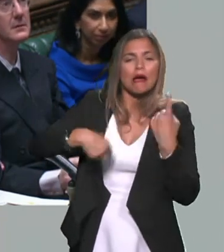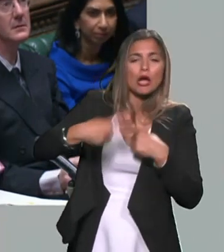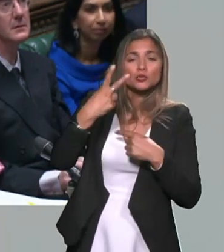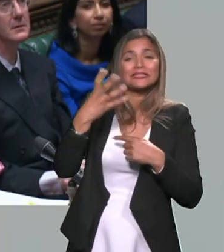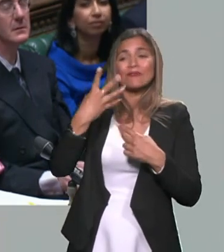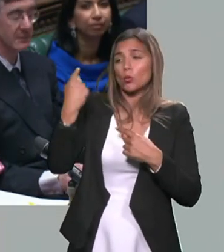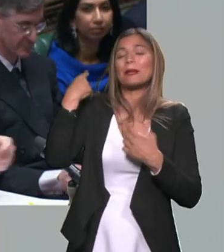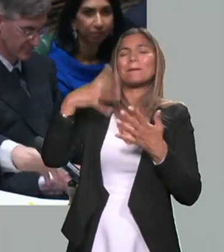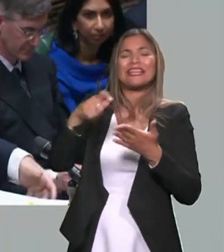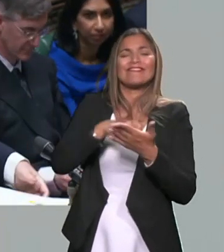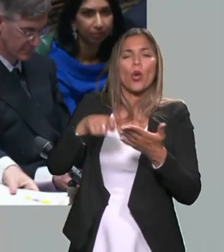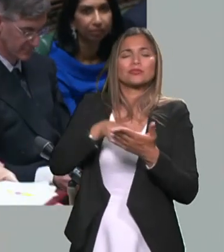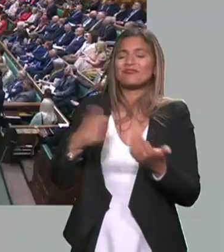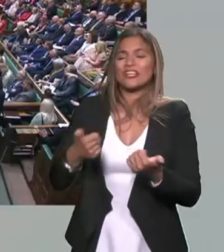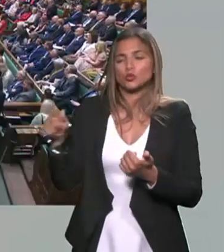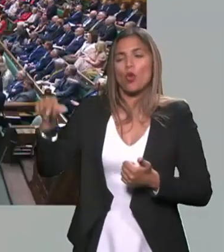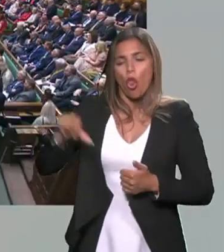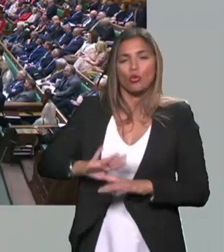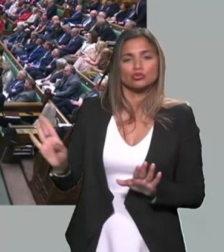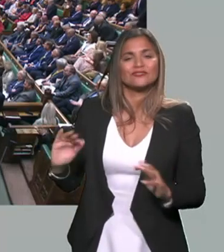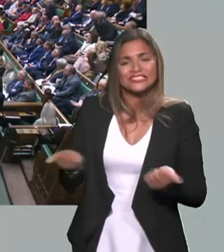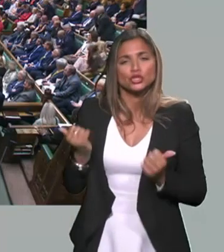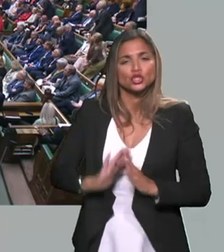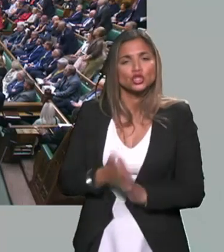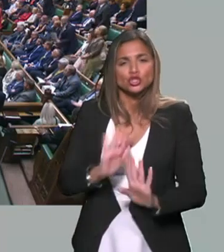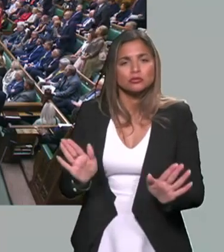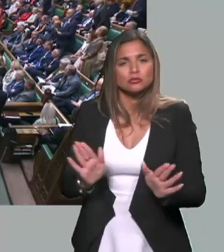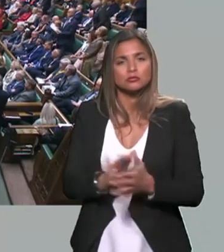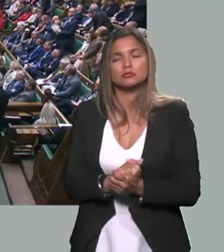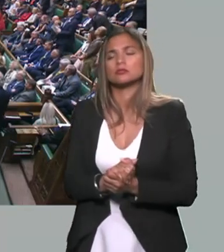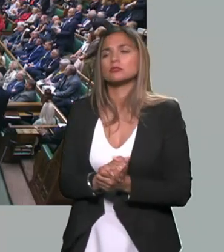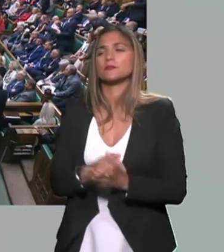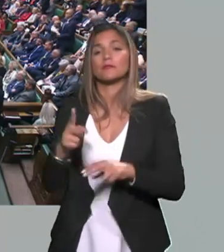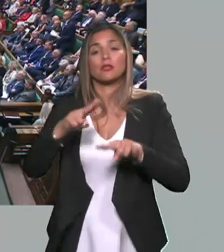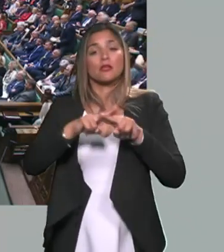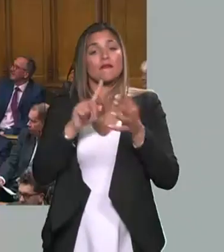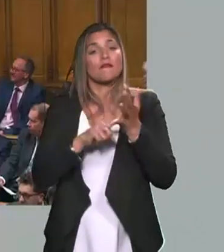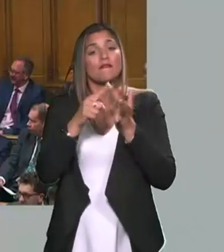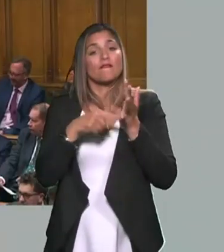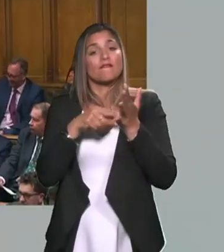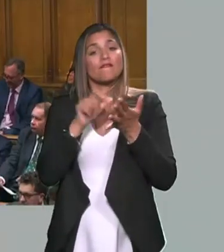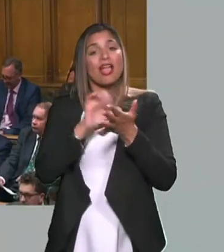had a vote, Mr. Speaker, they lost. Catherine Fletcher.